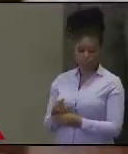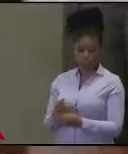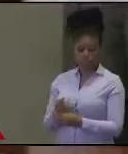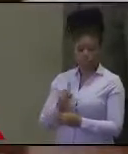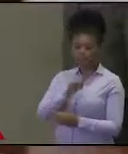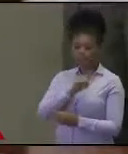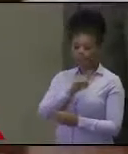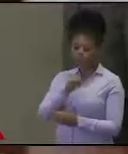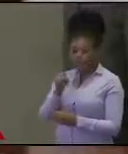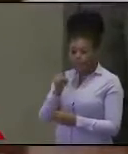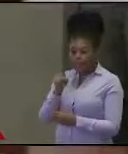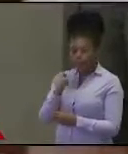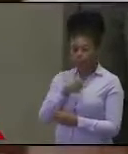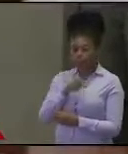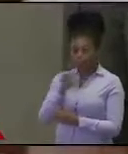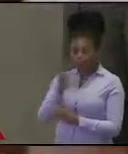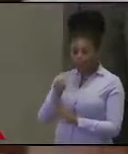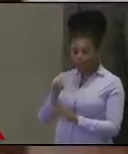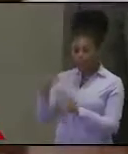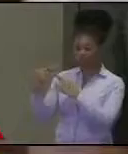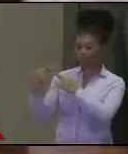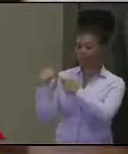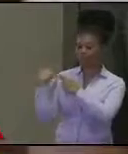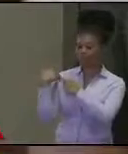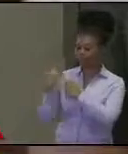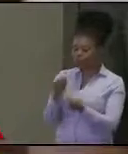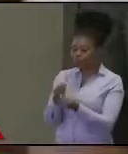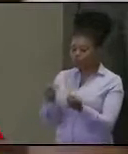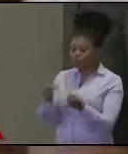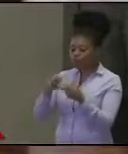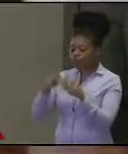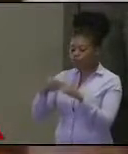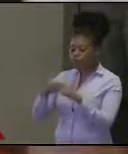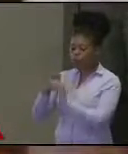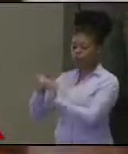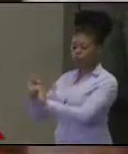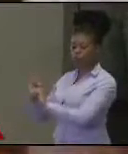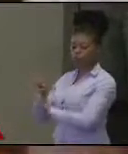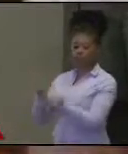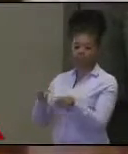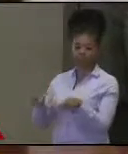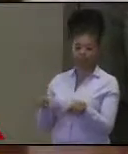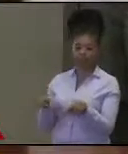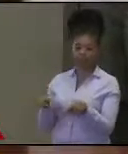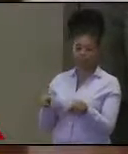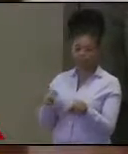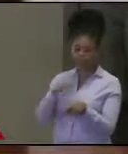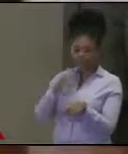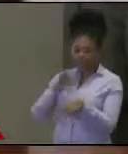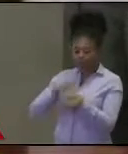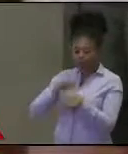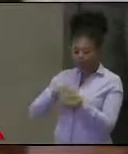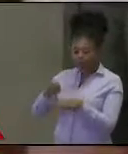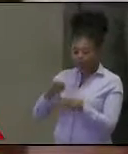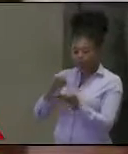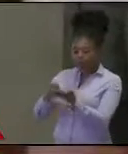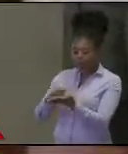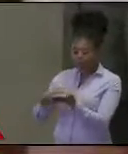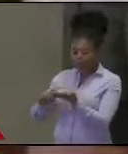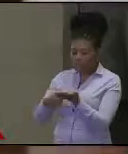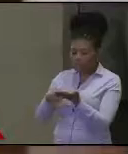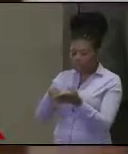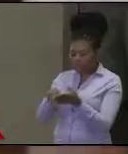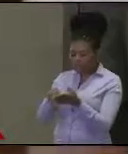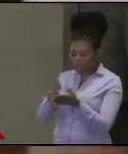But you assist with the responsibility of solving problems of those people. So the more you engage on these issues, you must